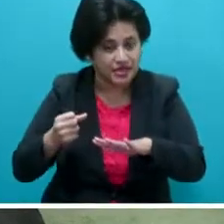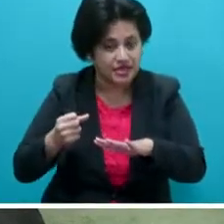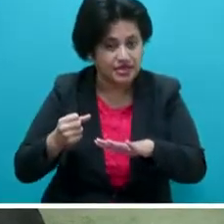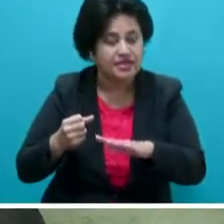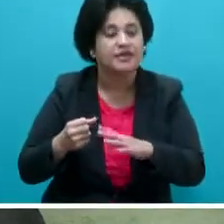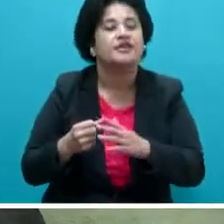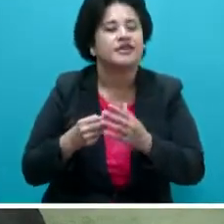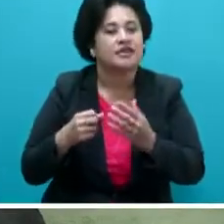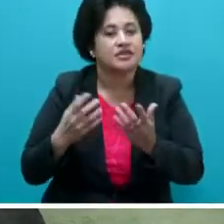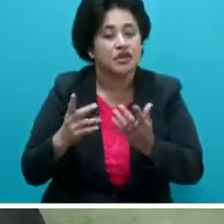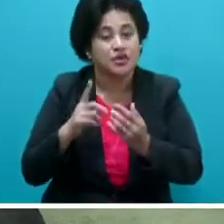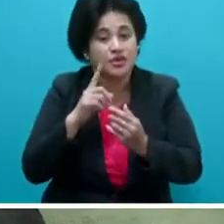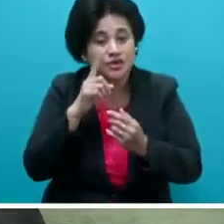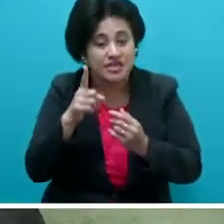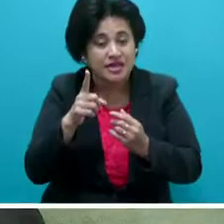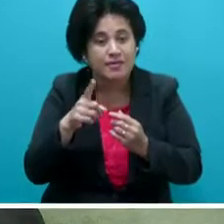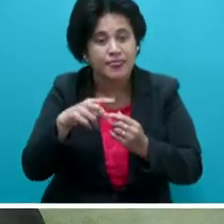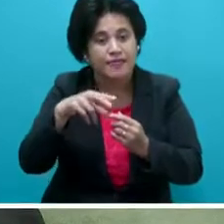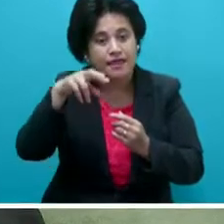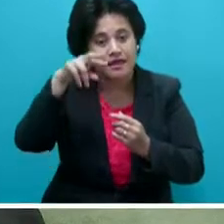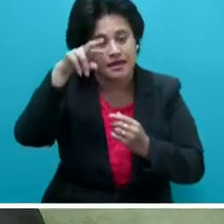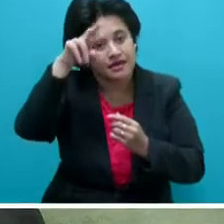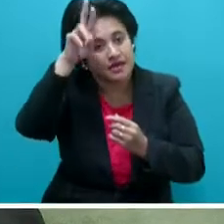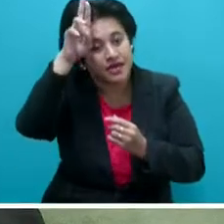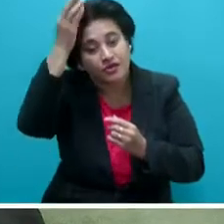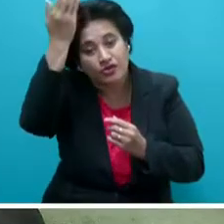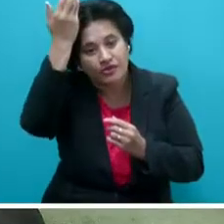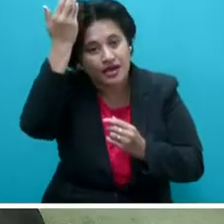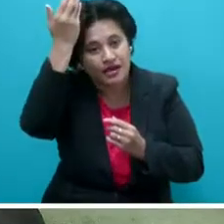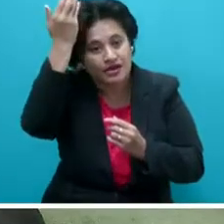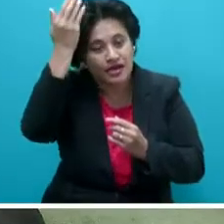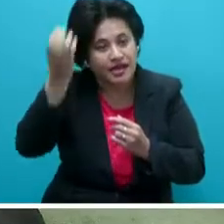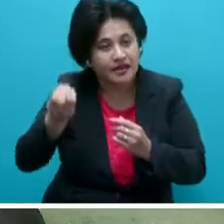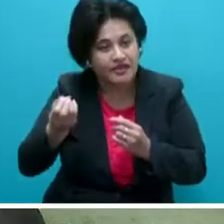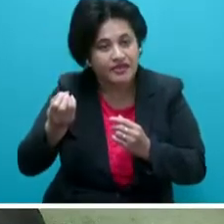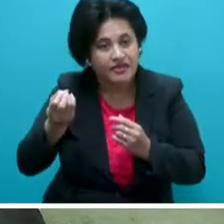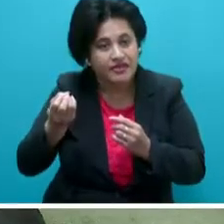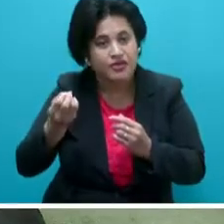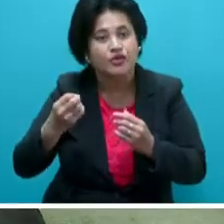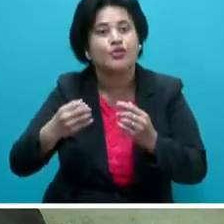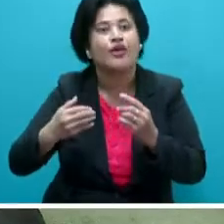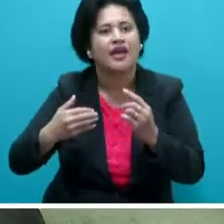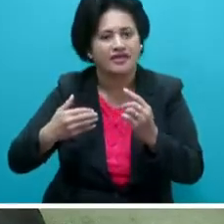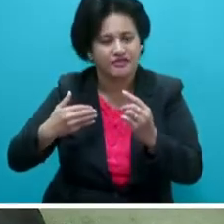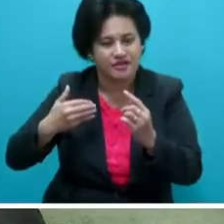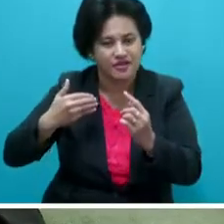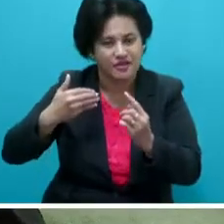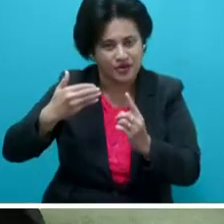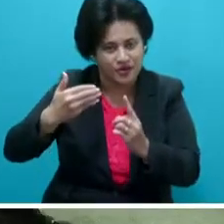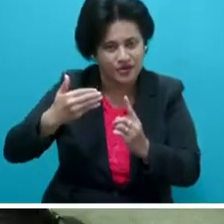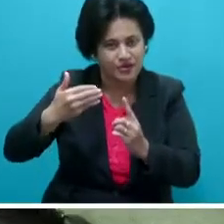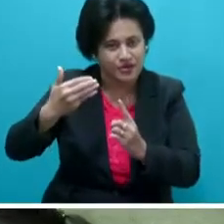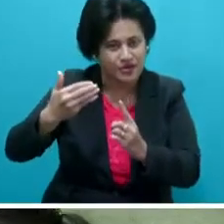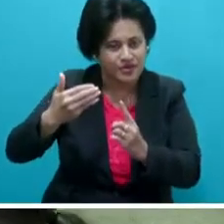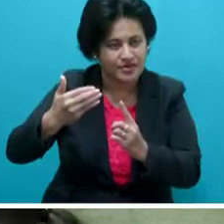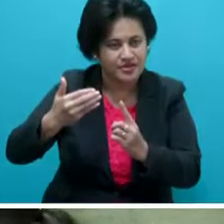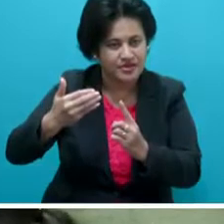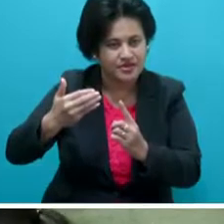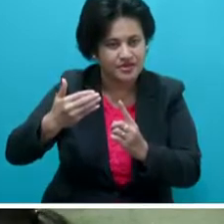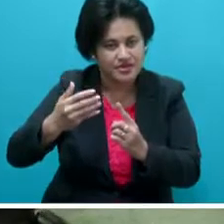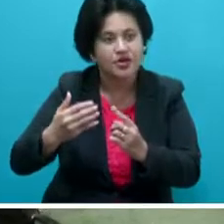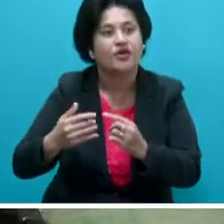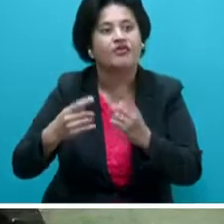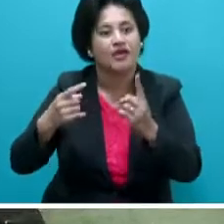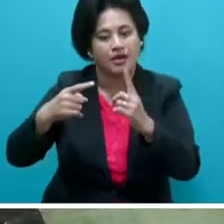Rotumara was there, there were growth rates for 5-6 years. That was the maximum it went to. And then it would go into negative growth,